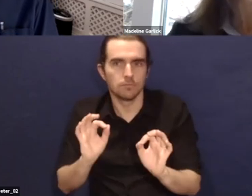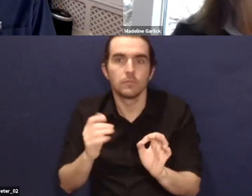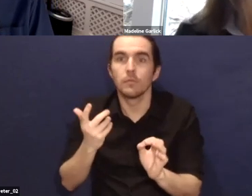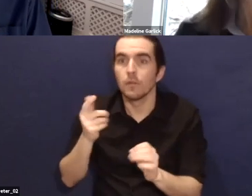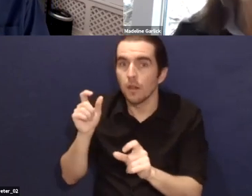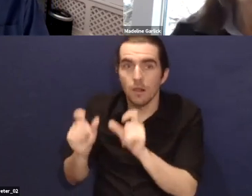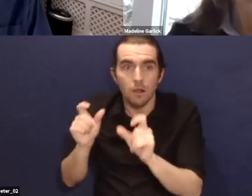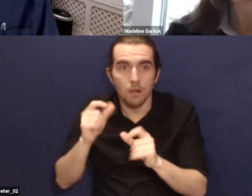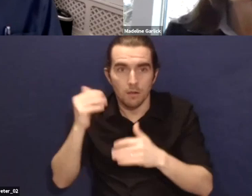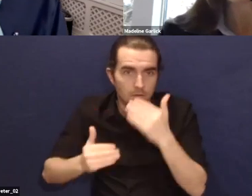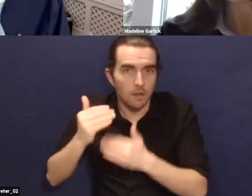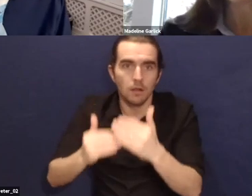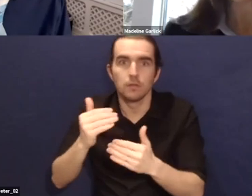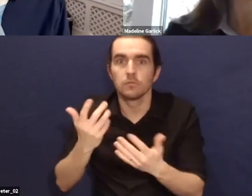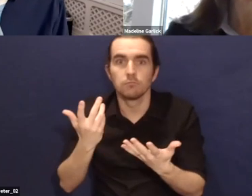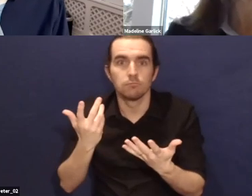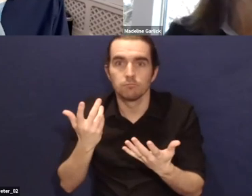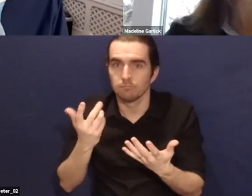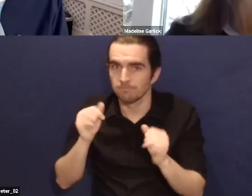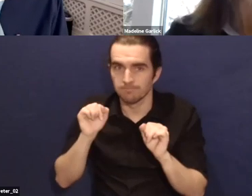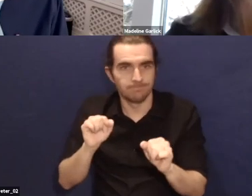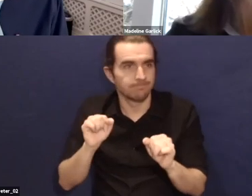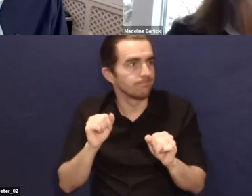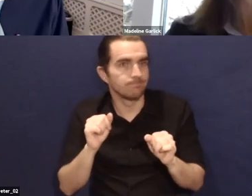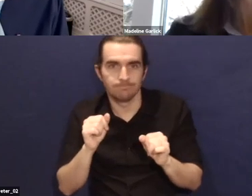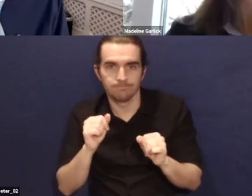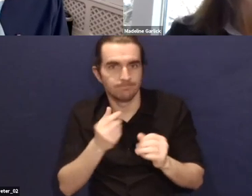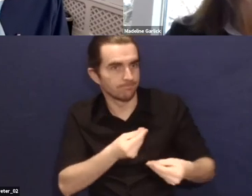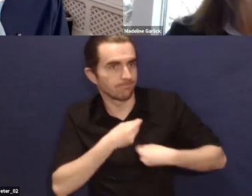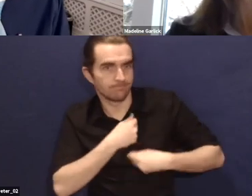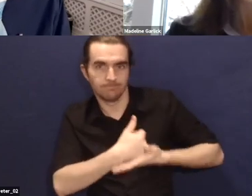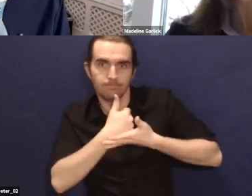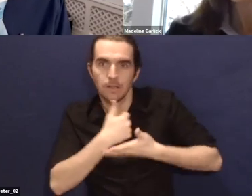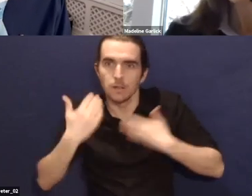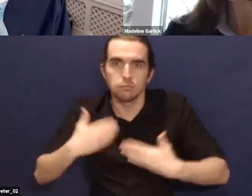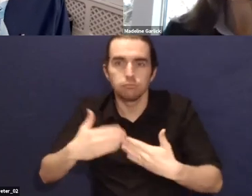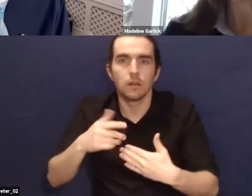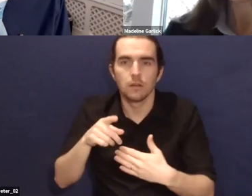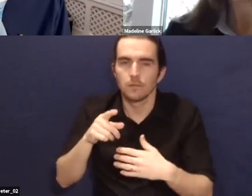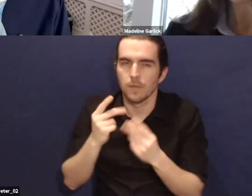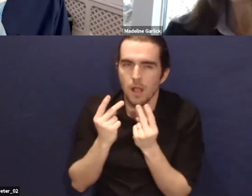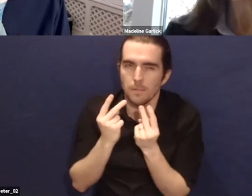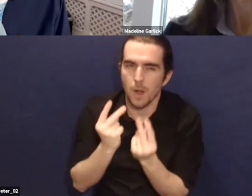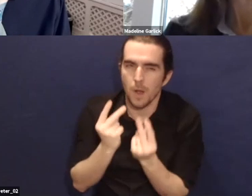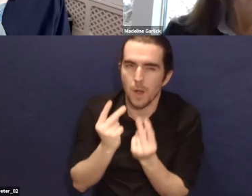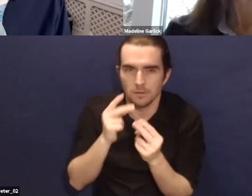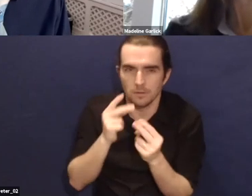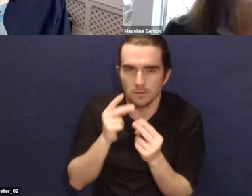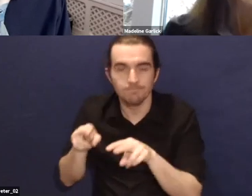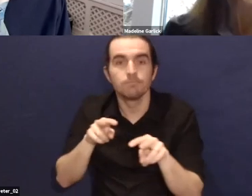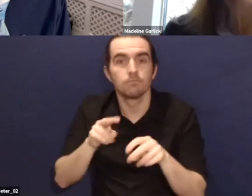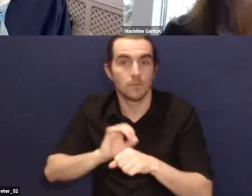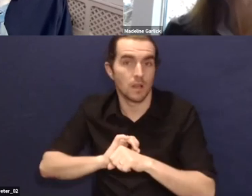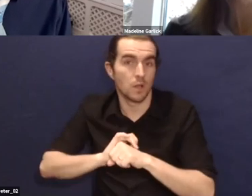of detention can be areas where there are particularly threatening risks of infection, where